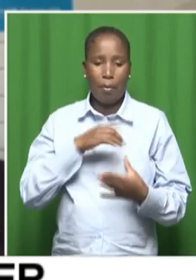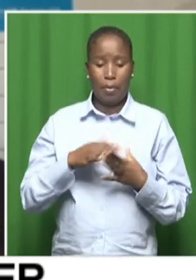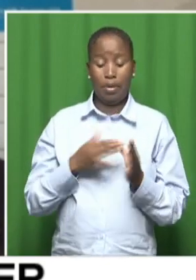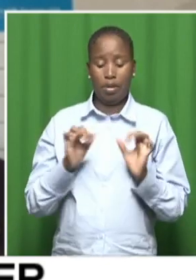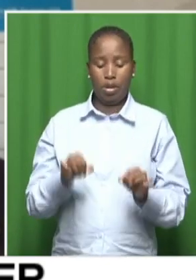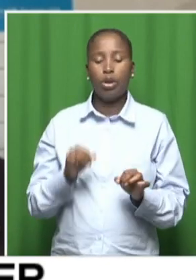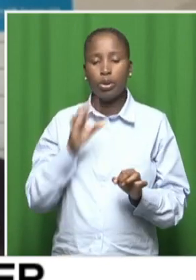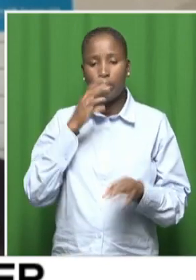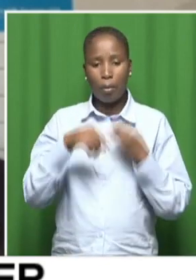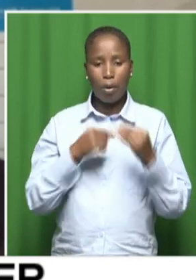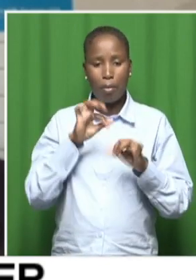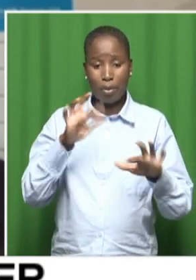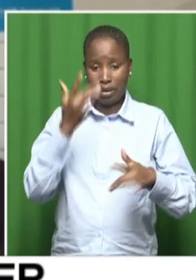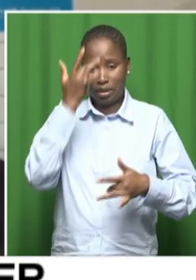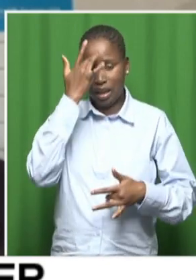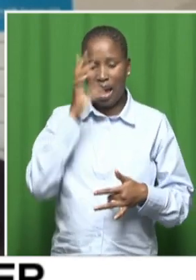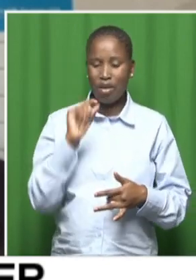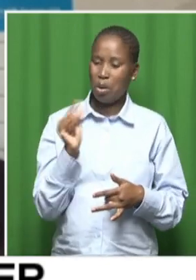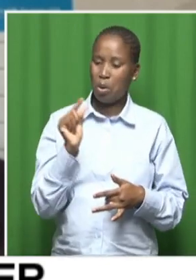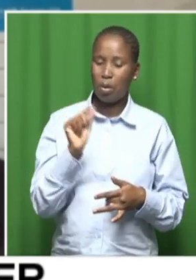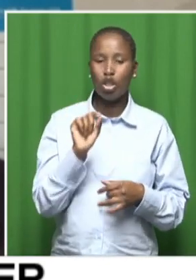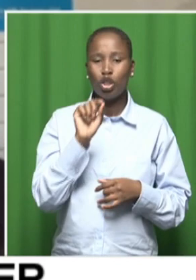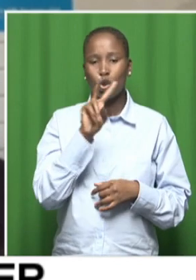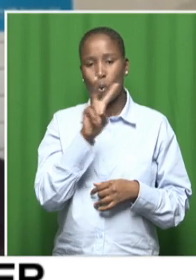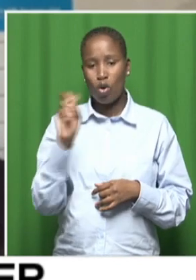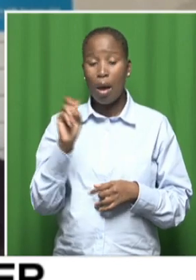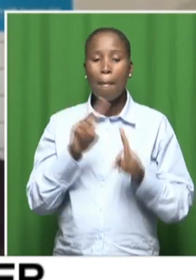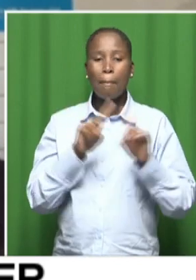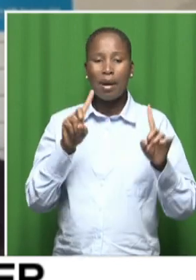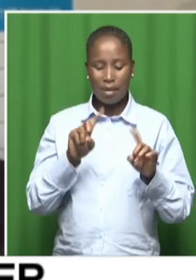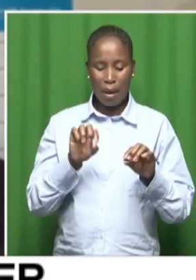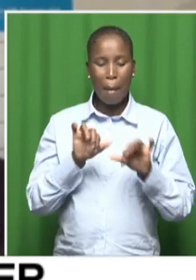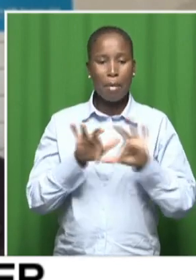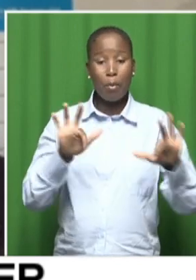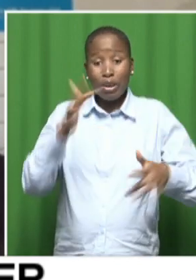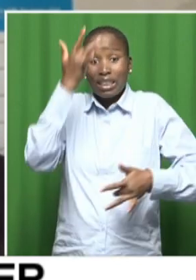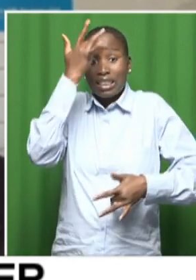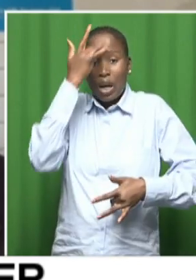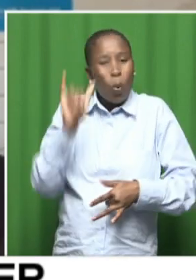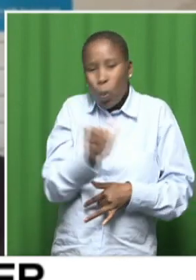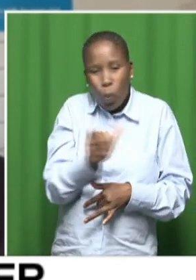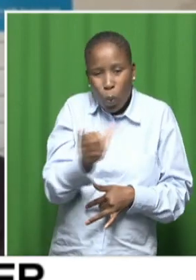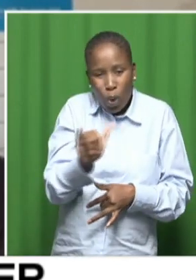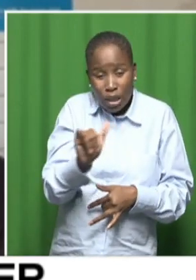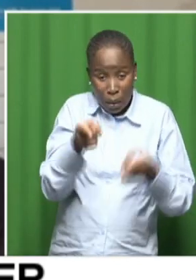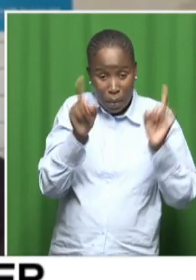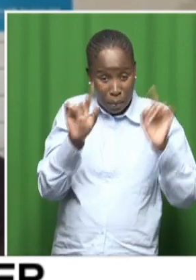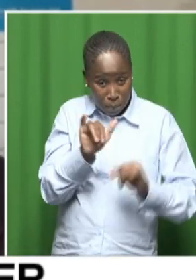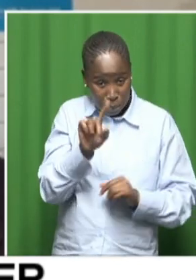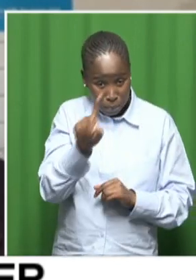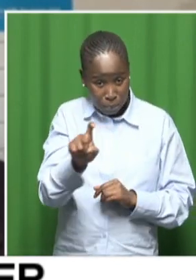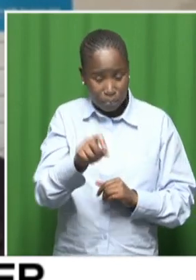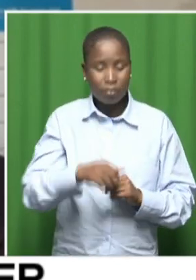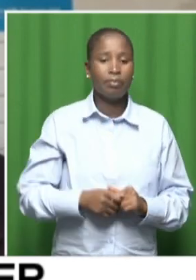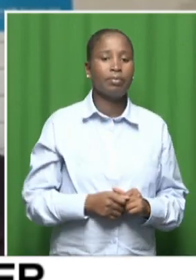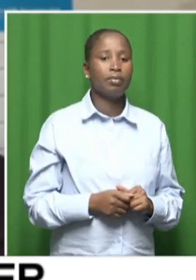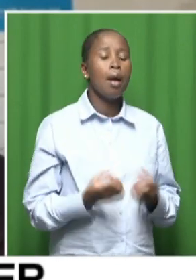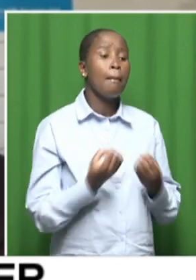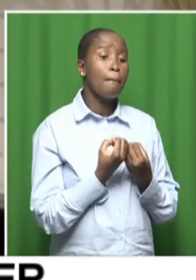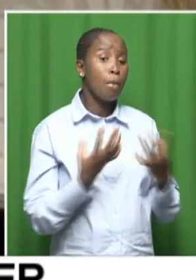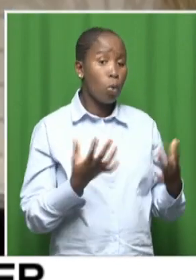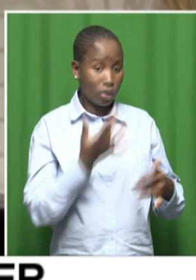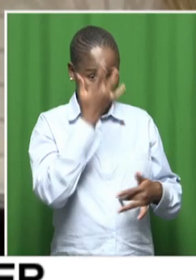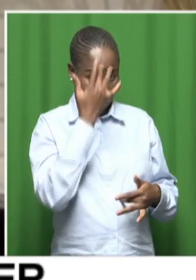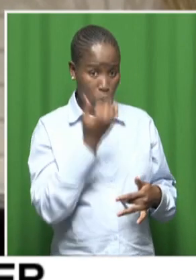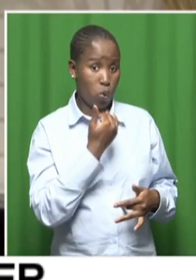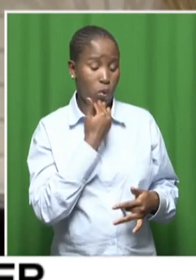where we're nearing 200, what are the age groups we're looking at here? Yeah, so we have children mainly who are affected up between 5